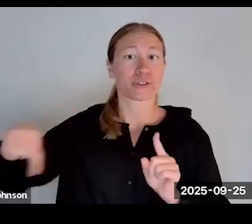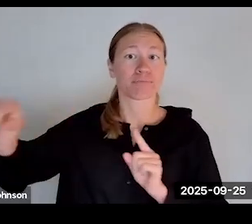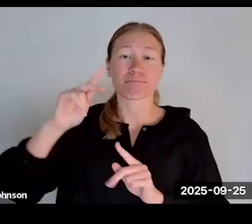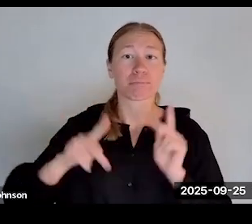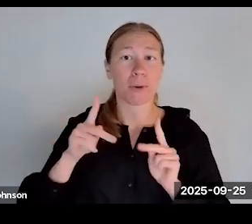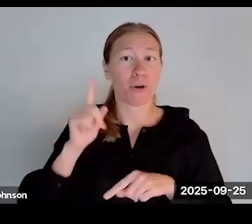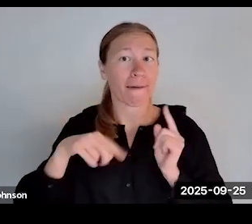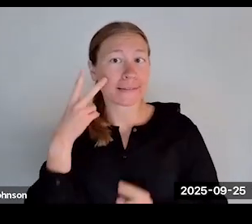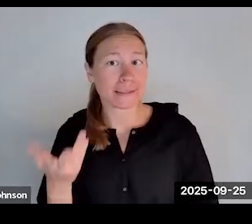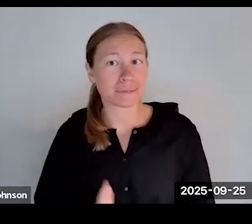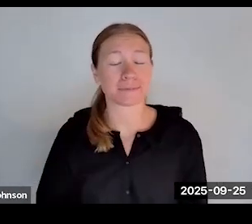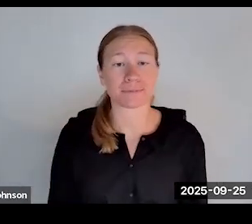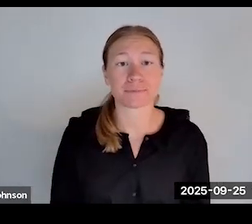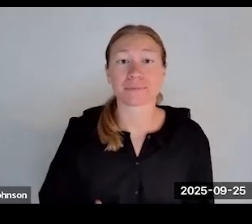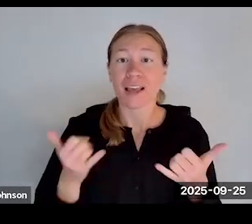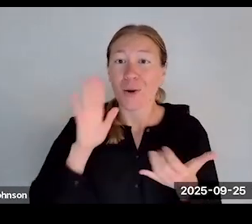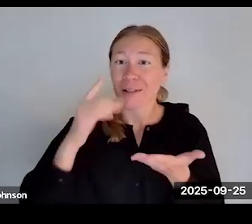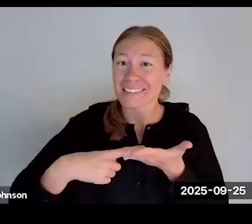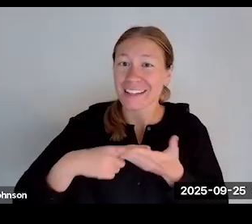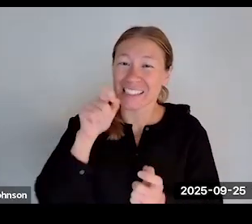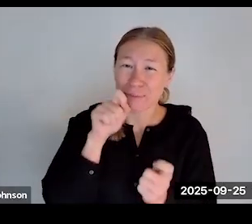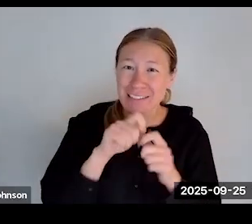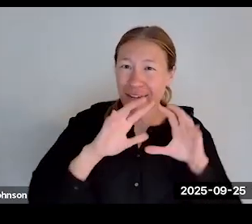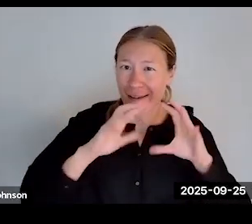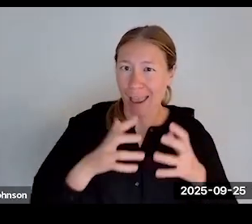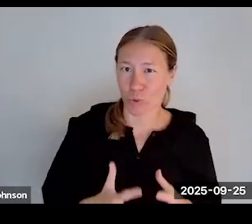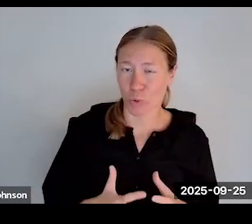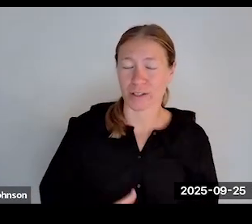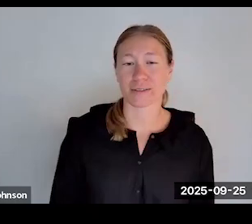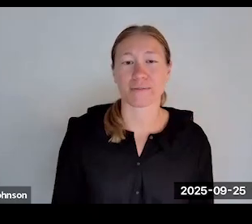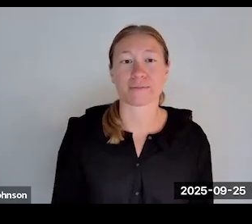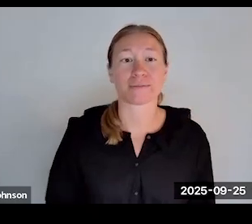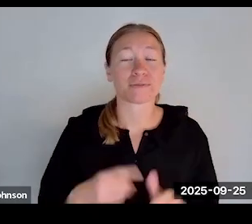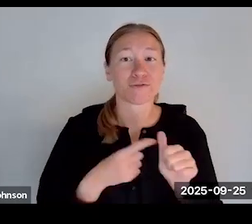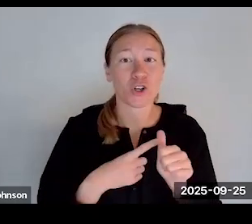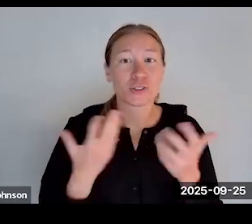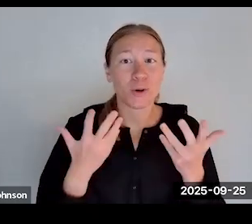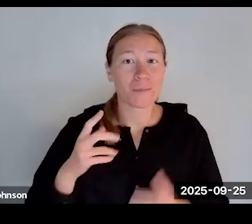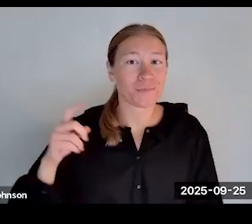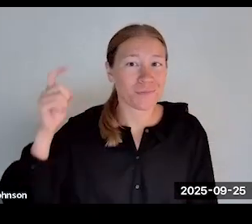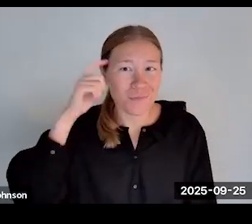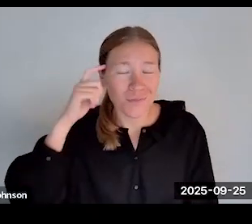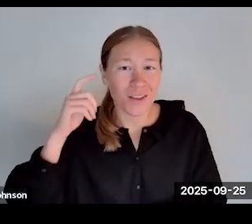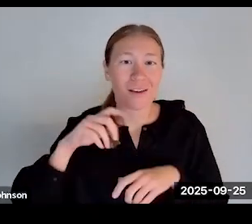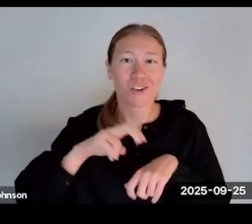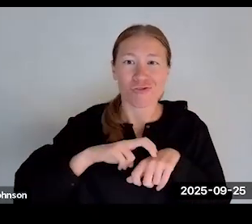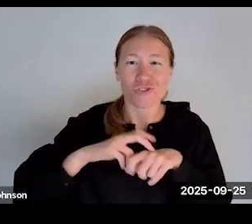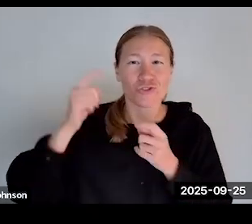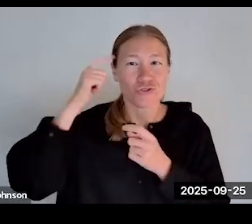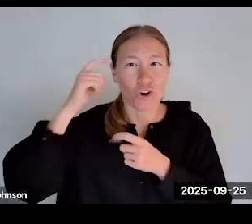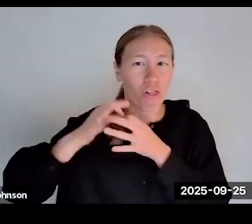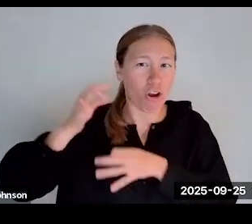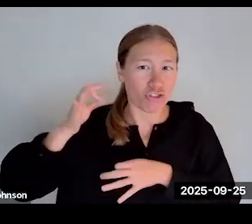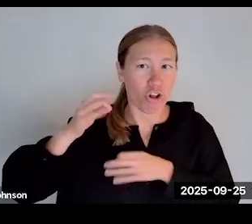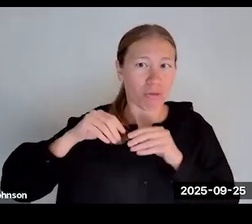So let's turn to some specific categories of conditions. First up are neurological conditions, with